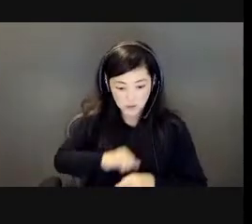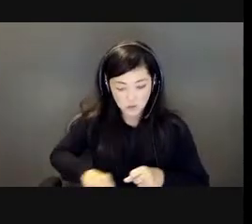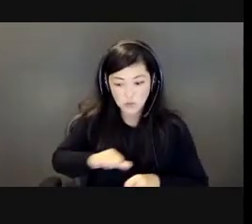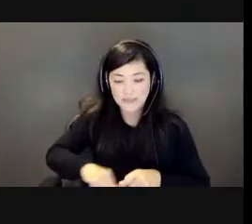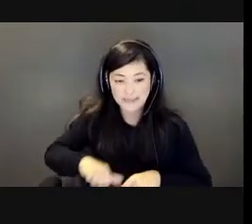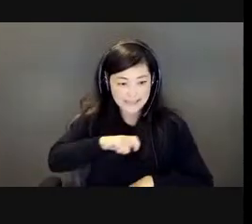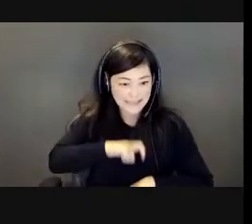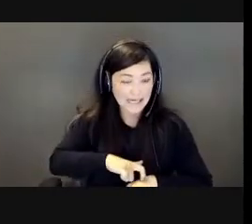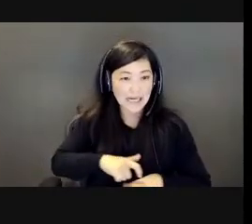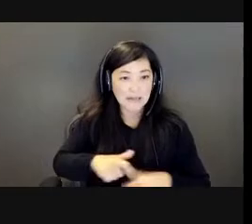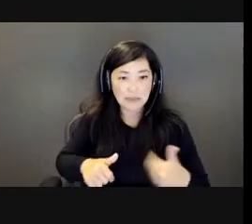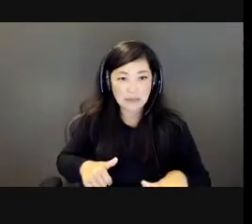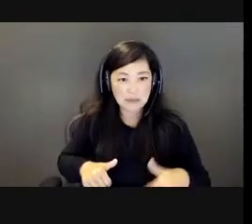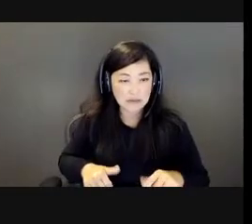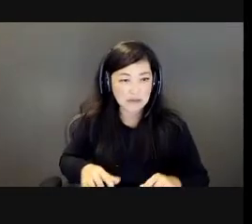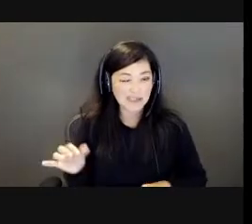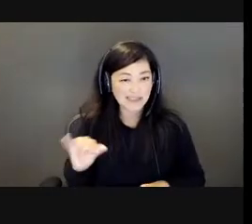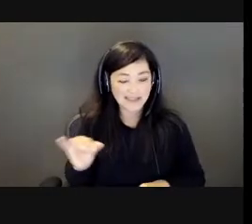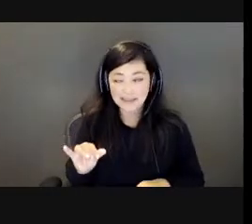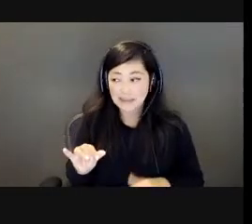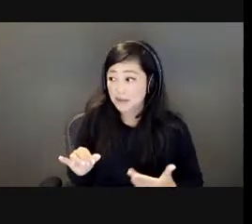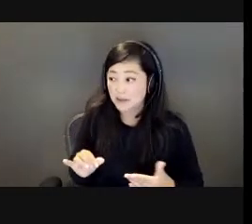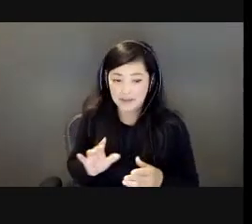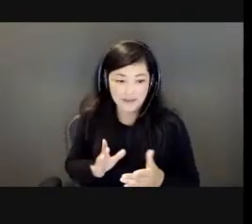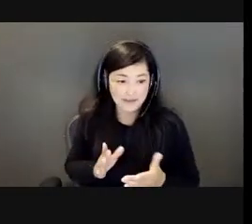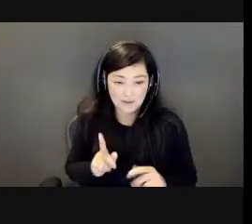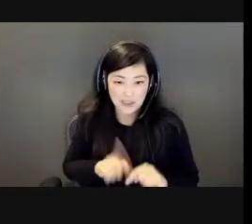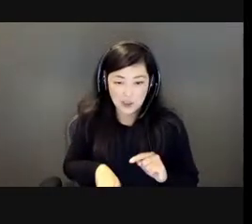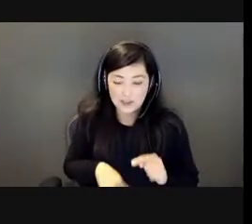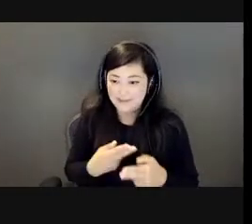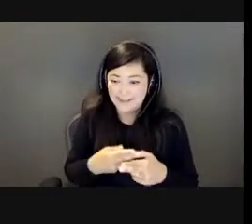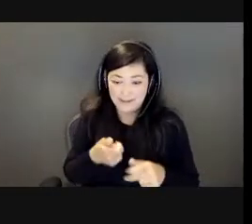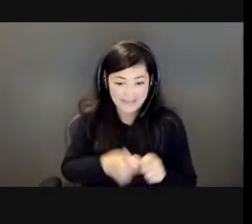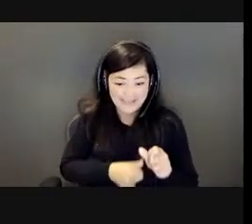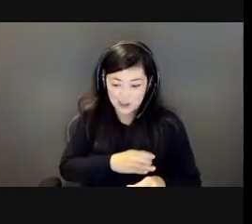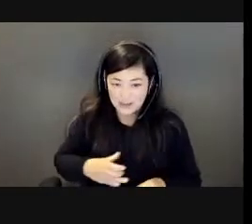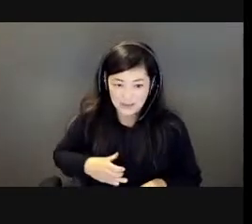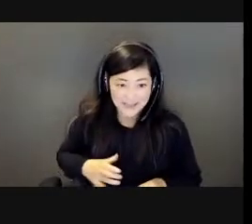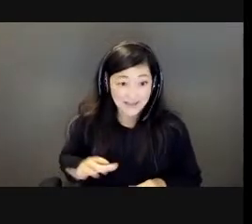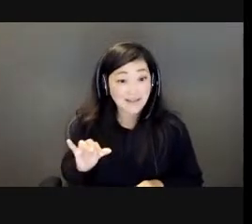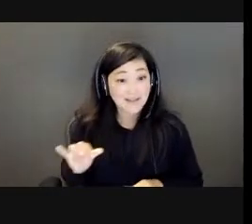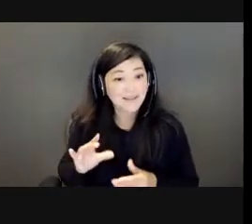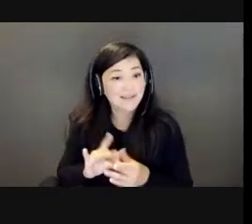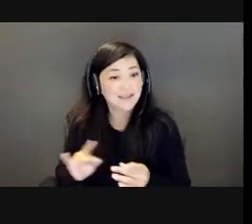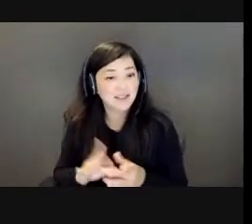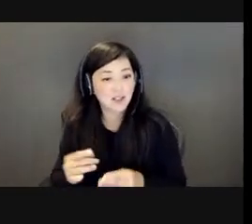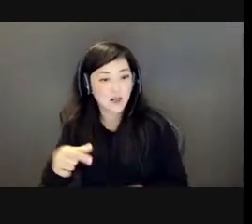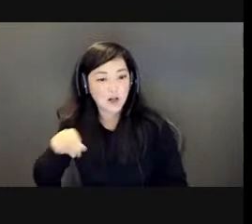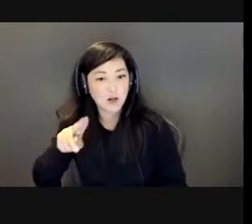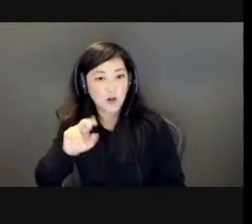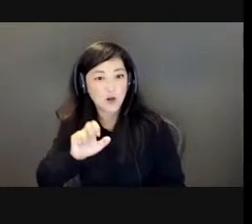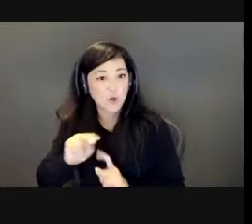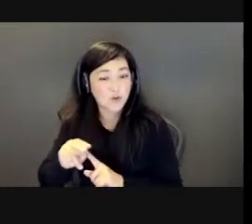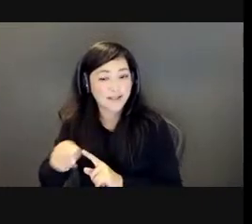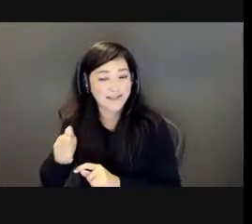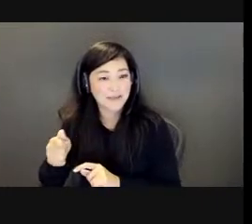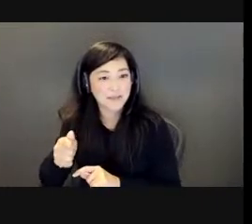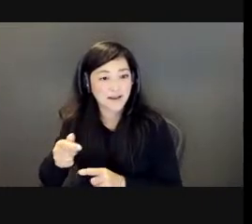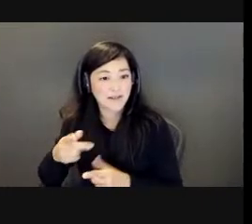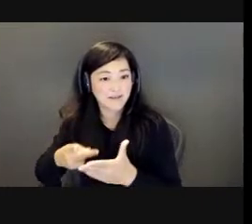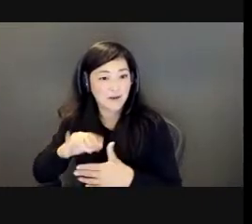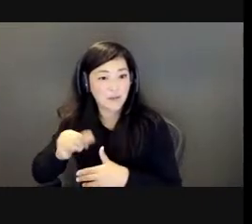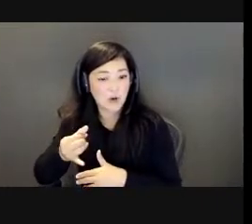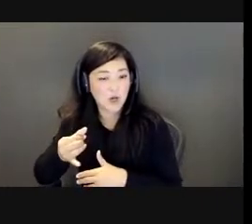I wish I could have time to mention all of them today. And I also want to acknowledge Quinn, who is our project manager, and the other staff